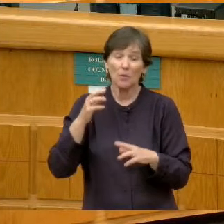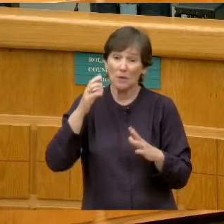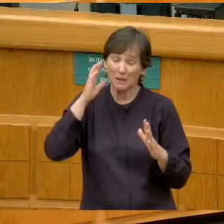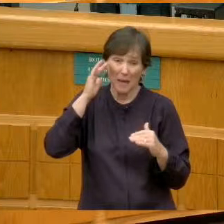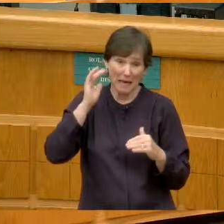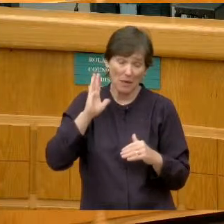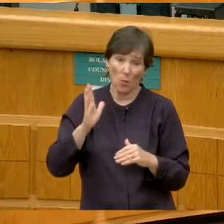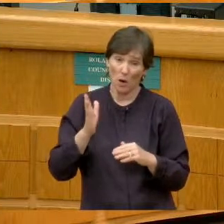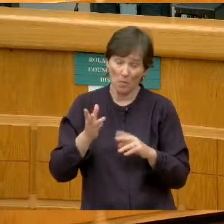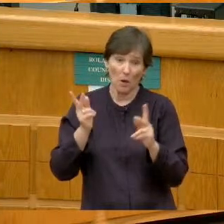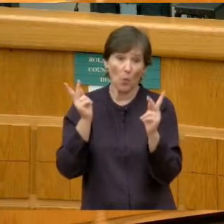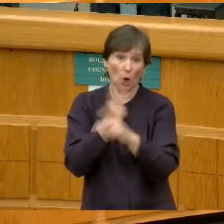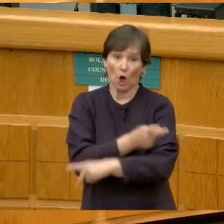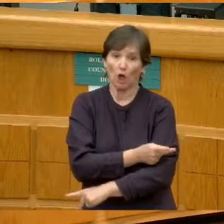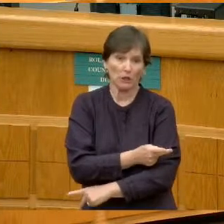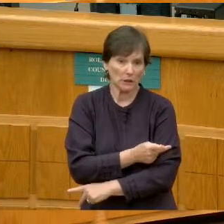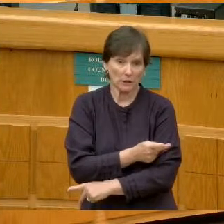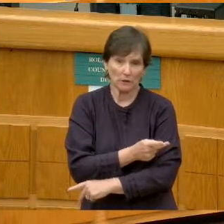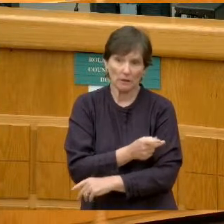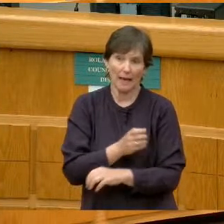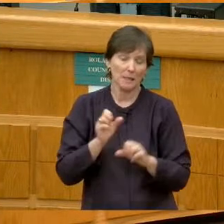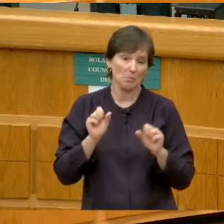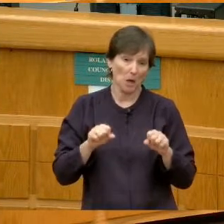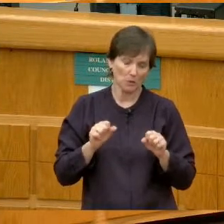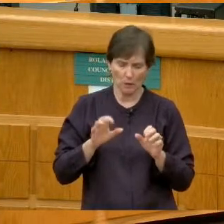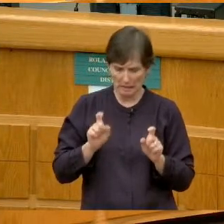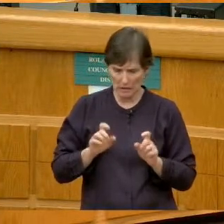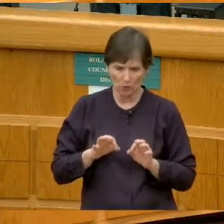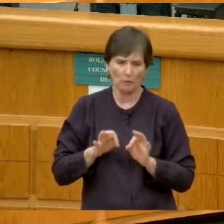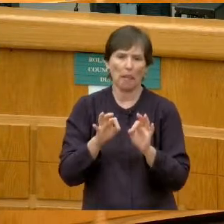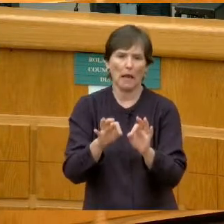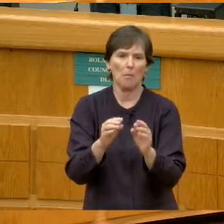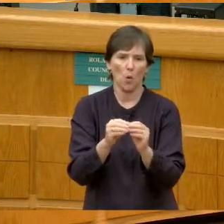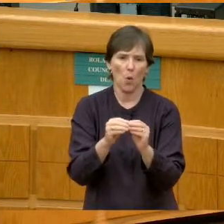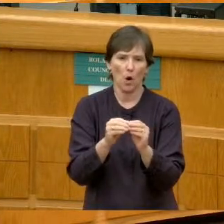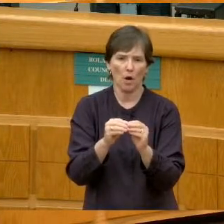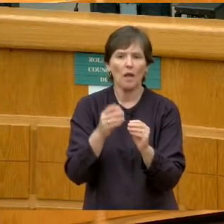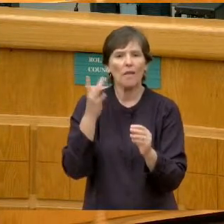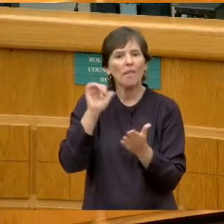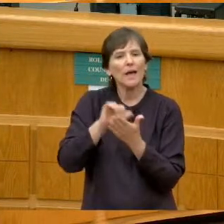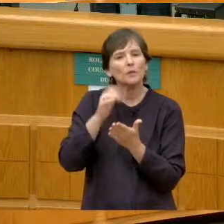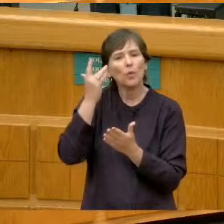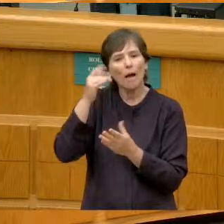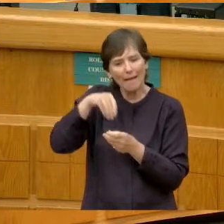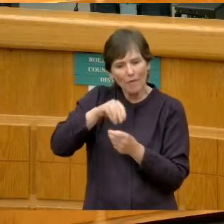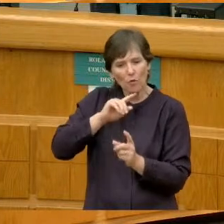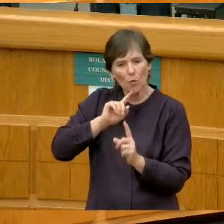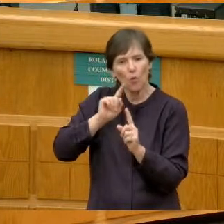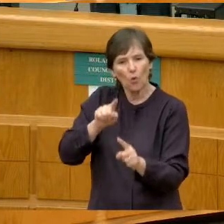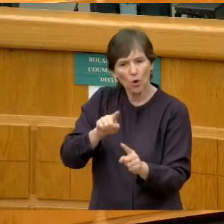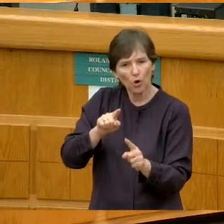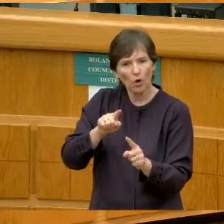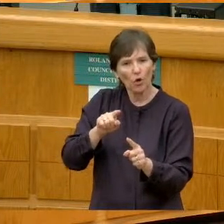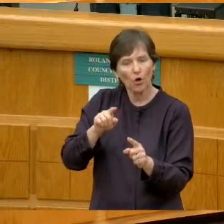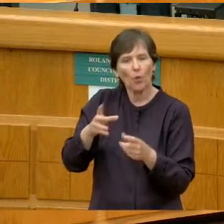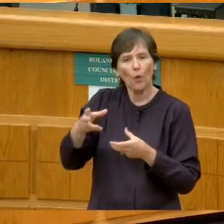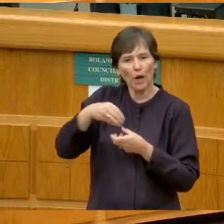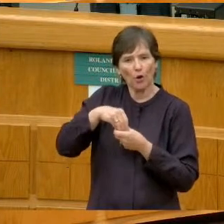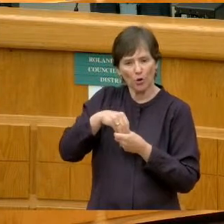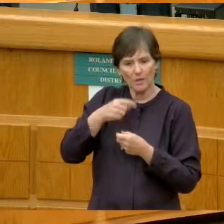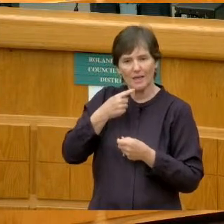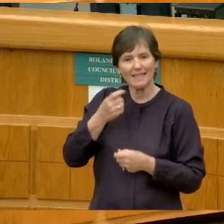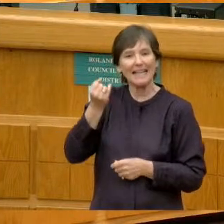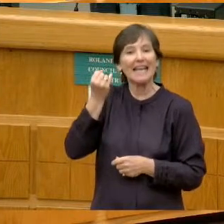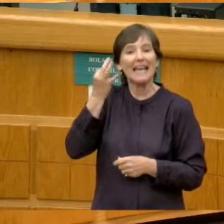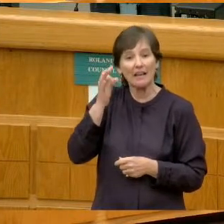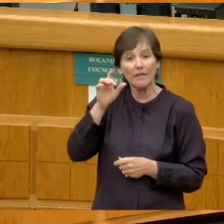frankly. And so it could go beyond, and that's in fact why there's a statement in the order that Dr. Ramachandruni issued today, which says if